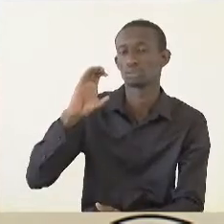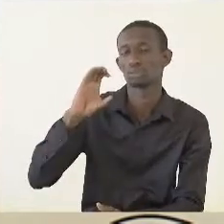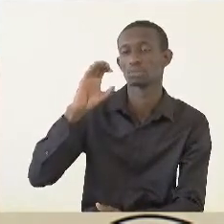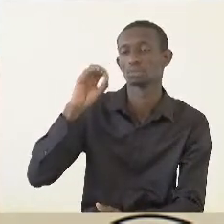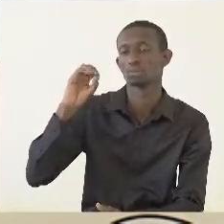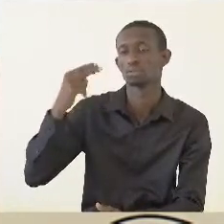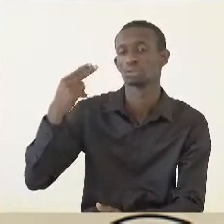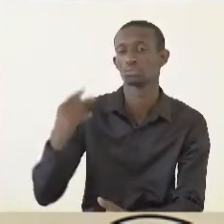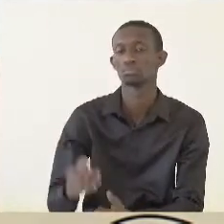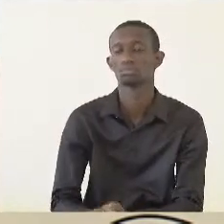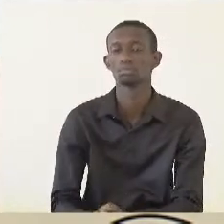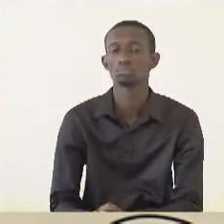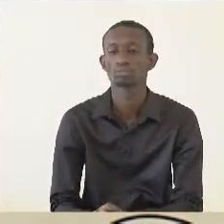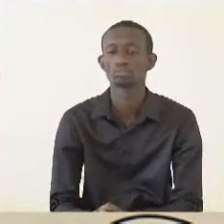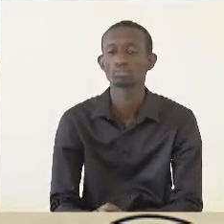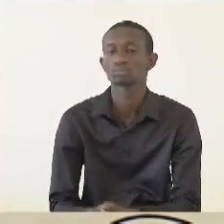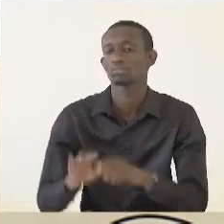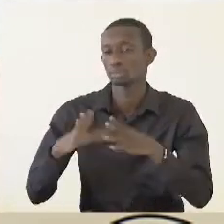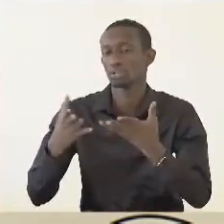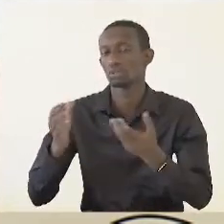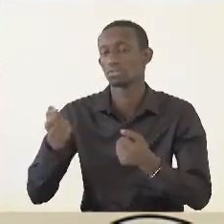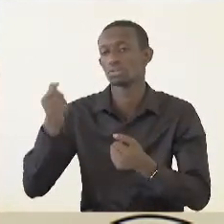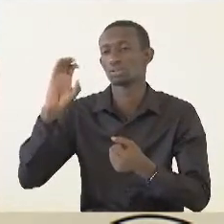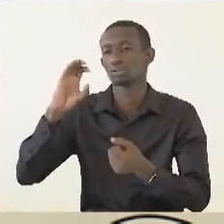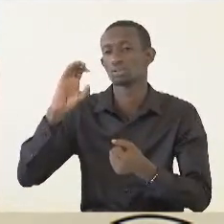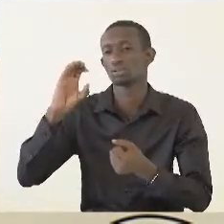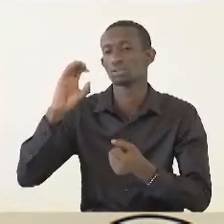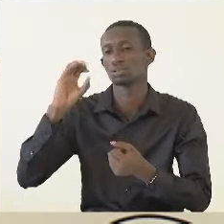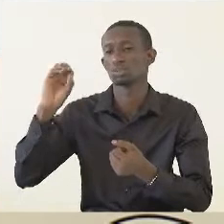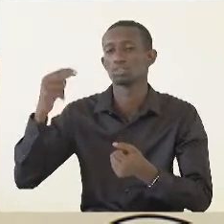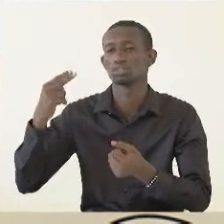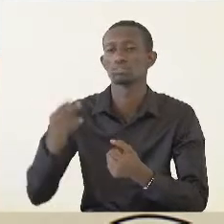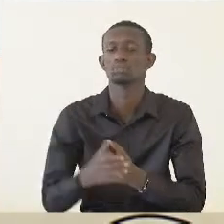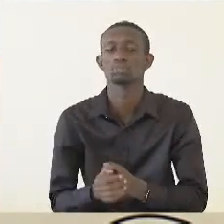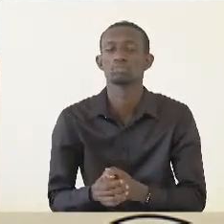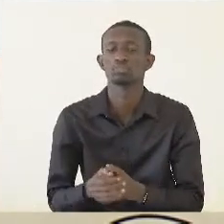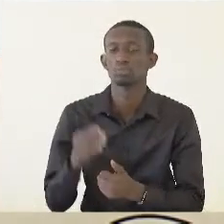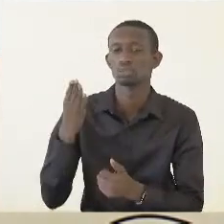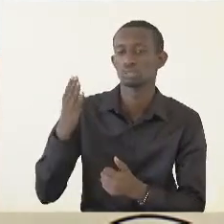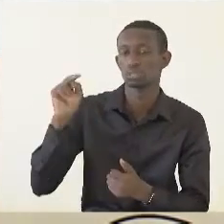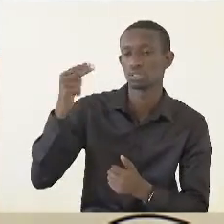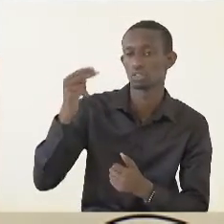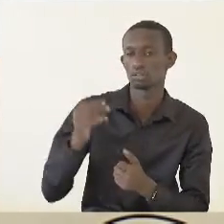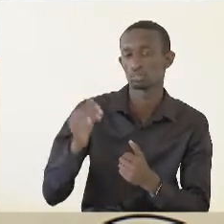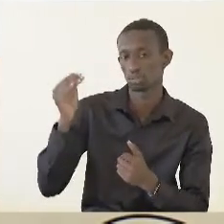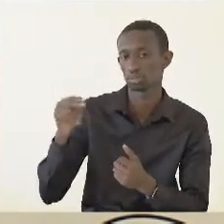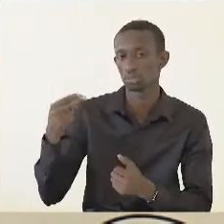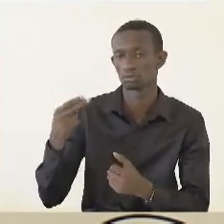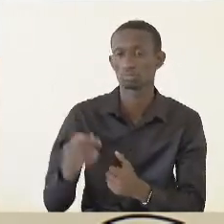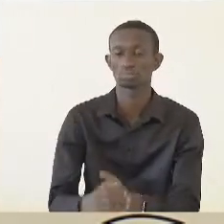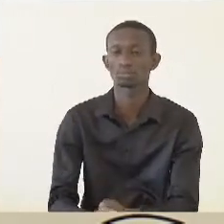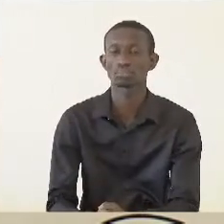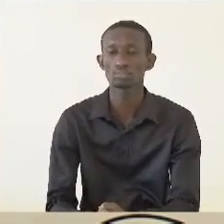CCOH, and then you may have also CCOH. So this is H, and this is H. So this